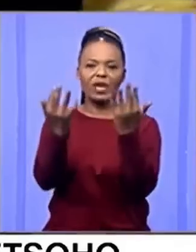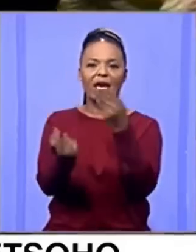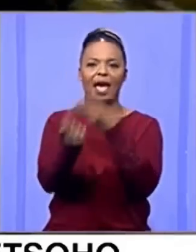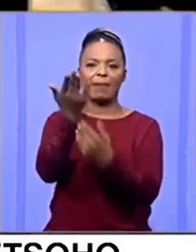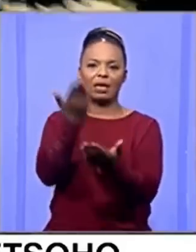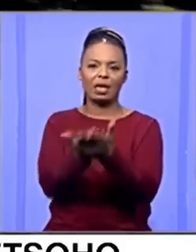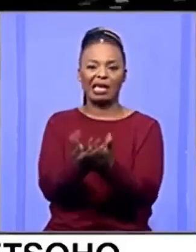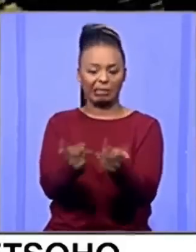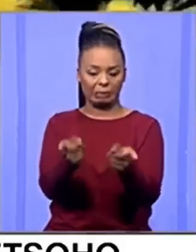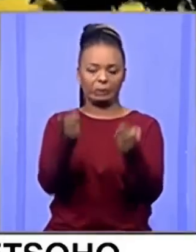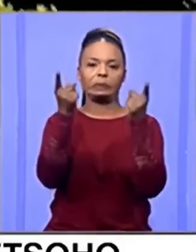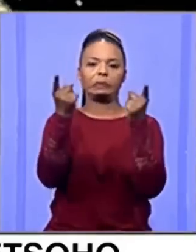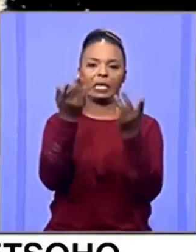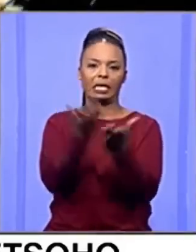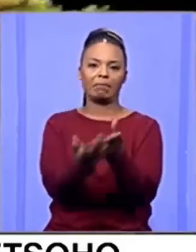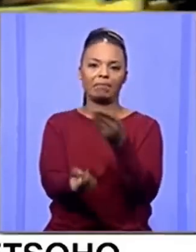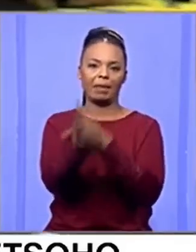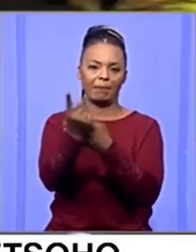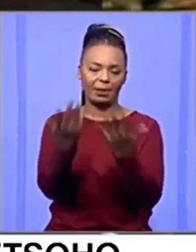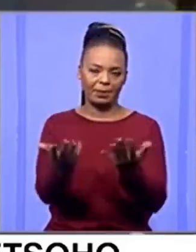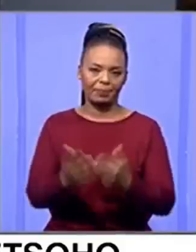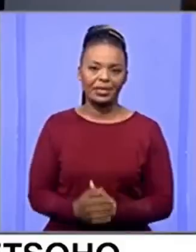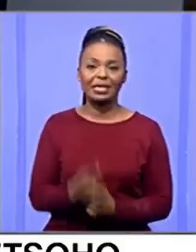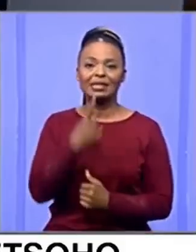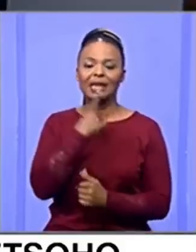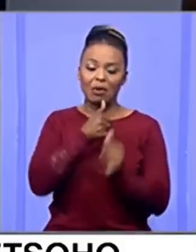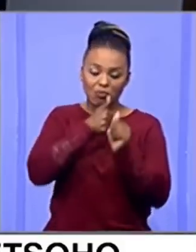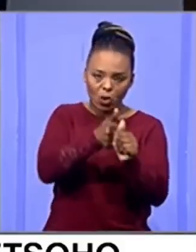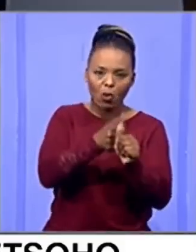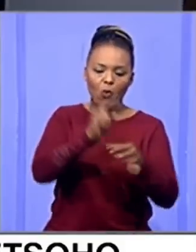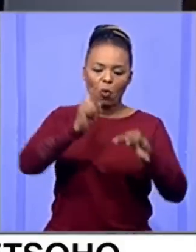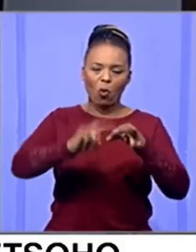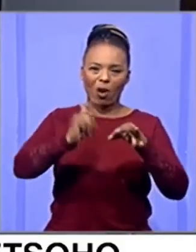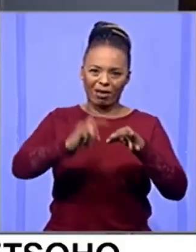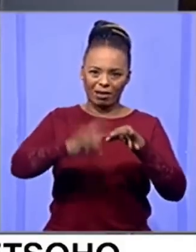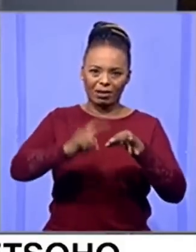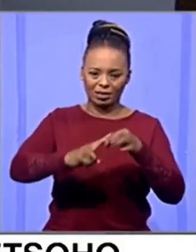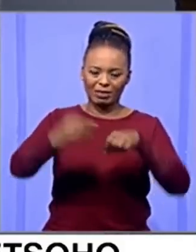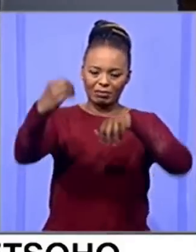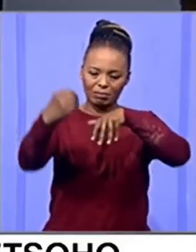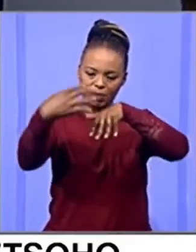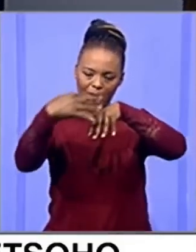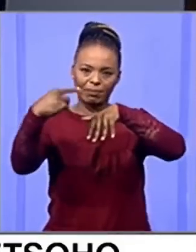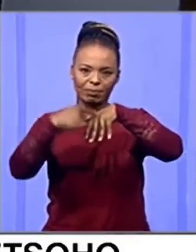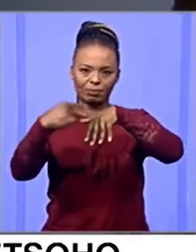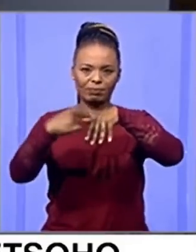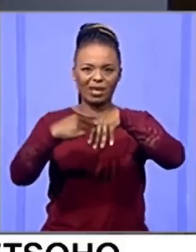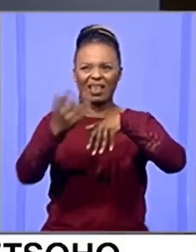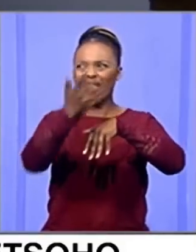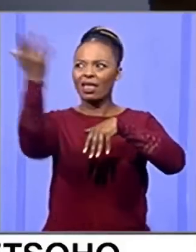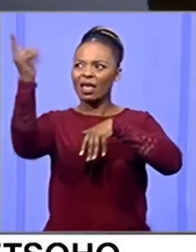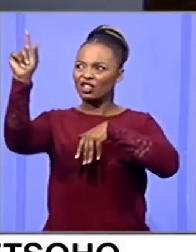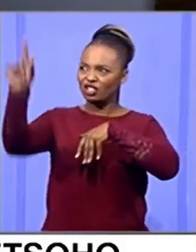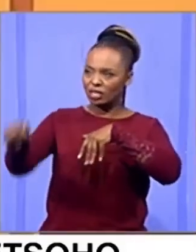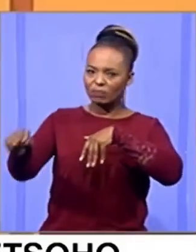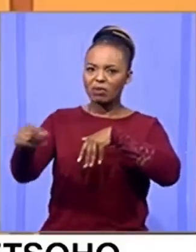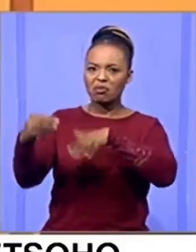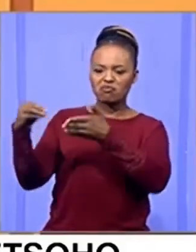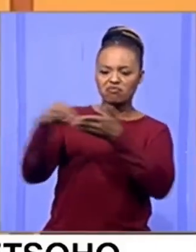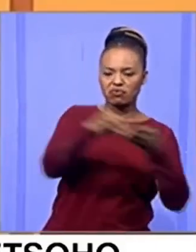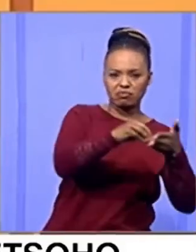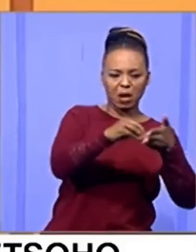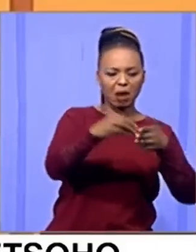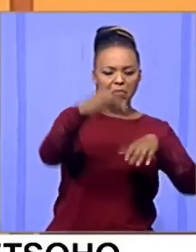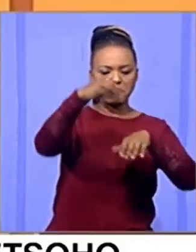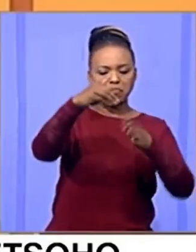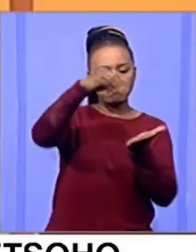beng ba ditlamo tse di letleletsweng go ya ka molao go tsenya didiriswa tseo go na le go dirisa ba ba tlhotlhwa tlase bao ba lebileng fela